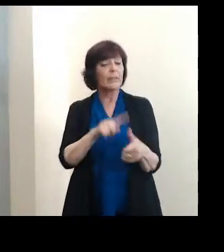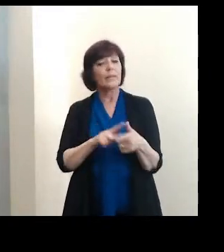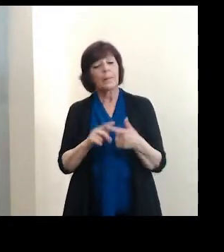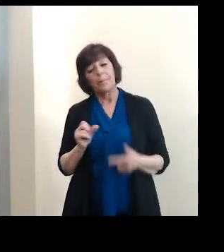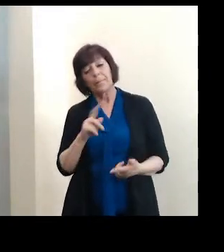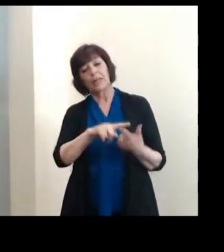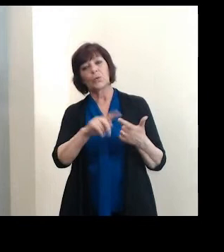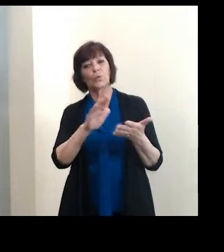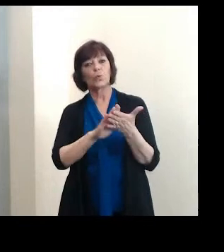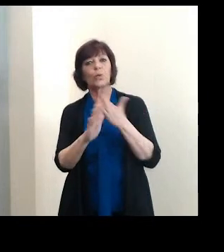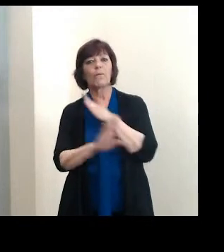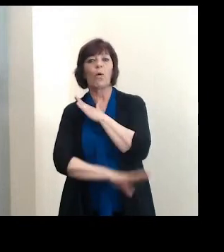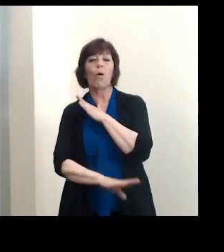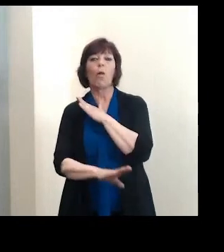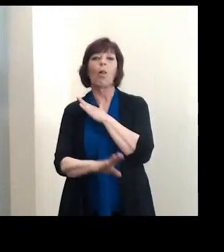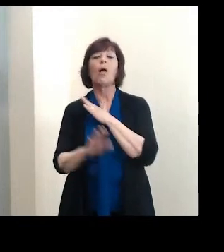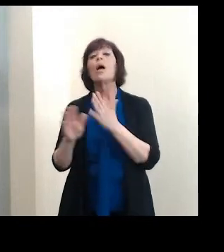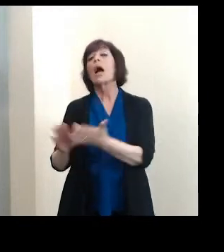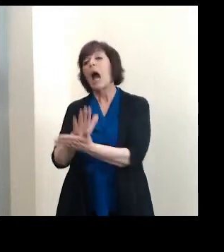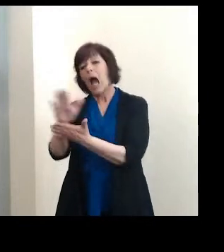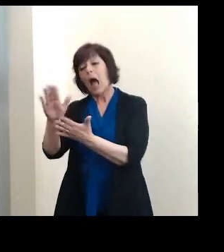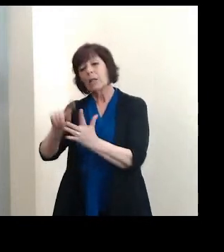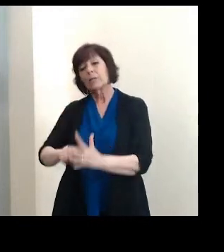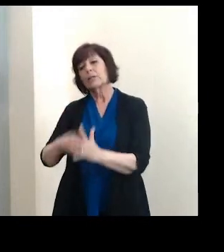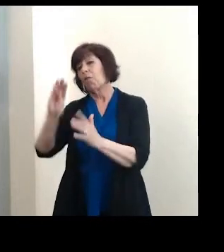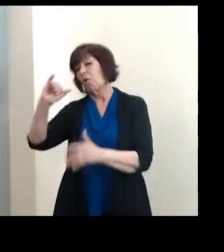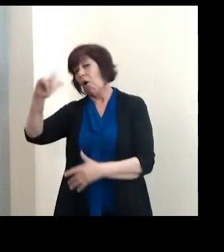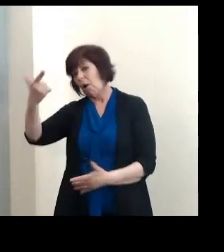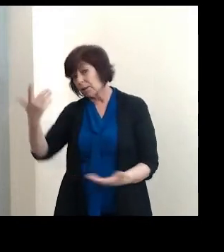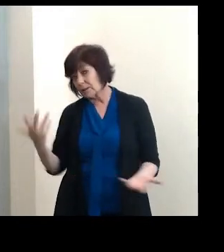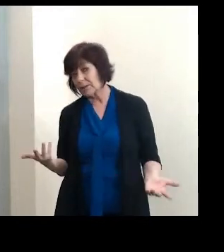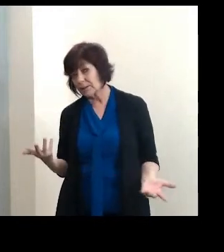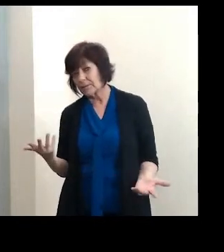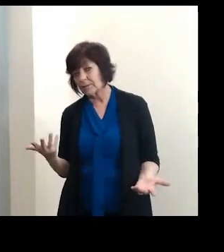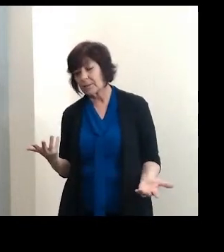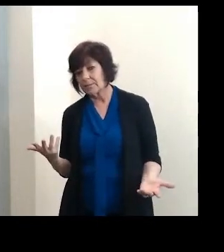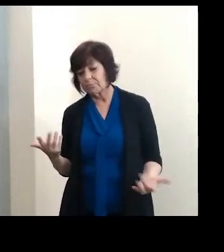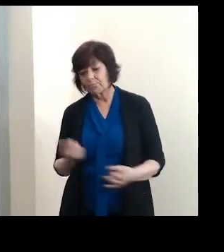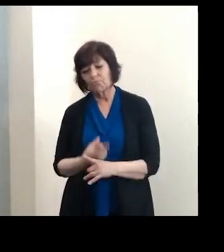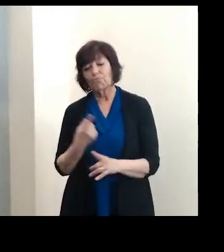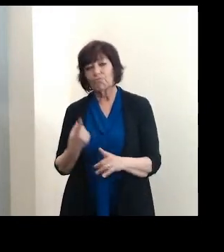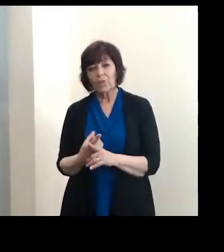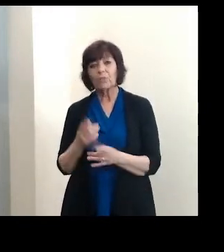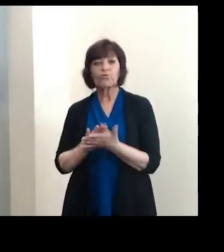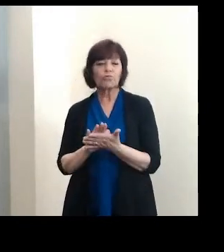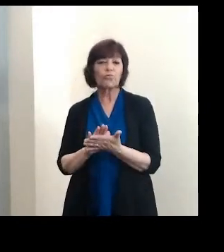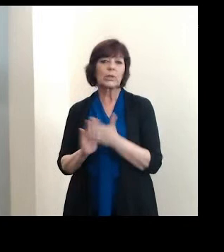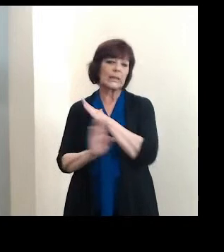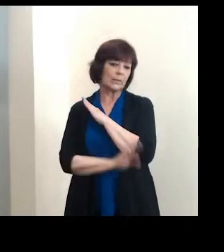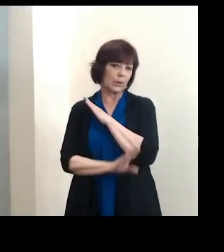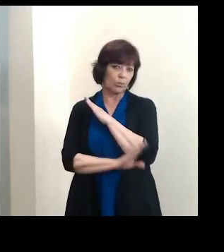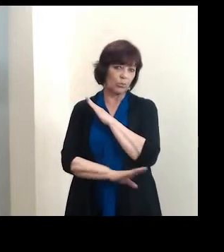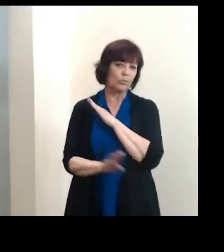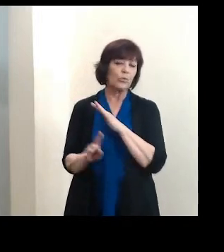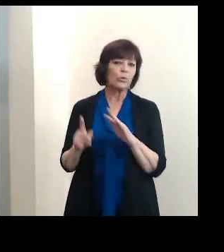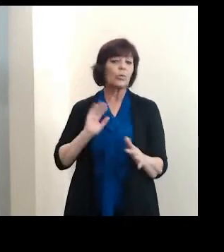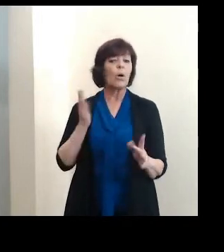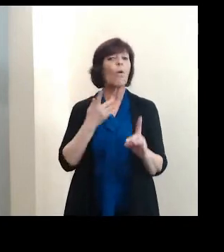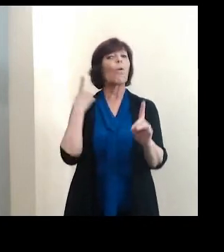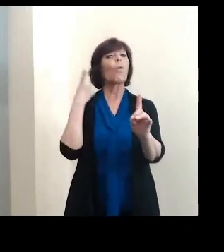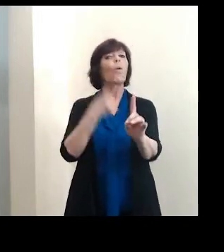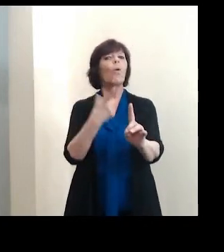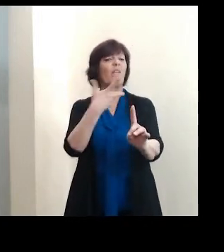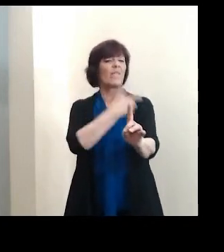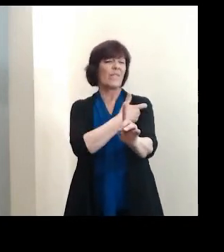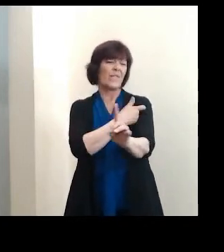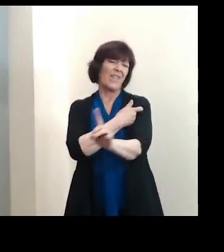school in the fall. College, of course, starts in August here. Regular school starts in September. So our goal is going to be